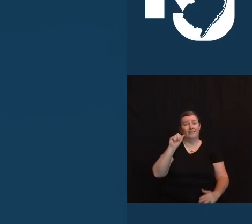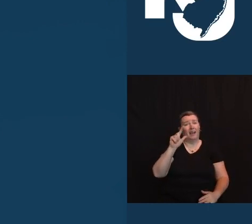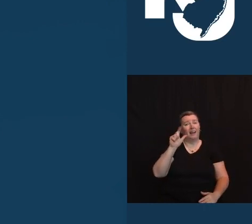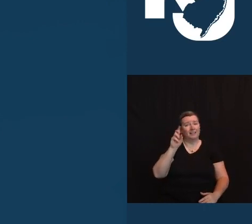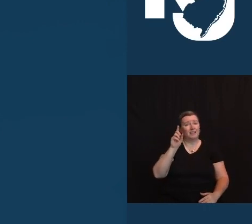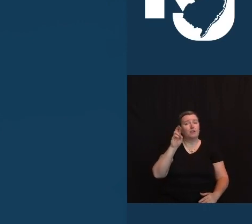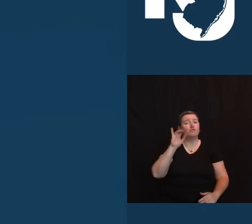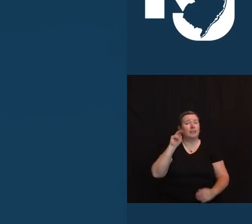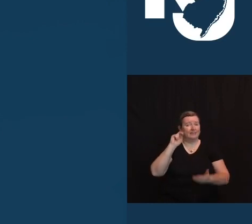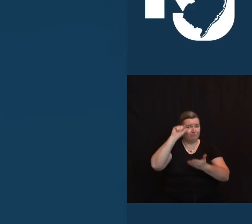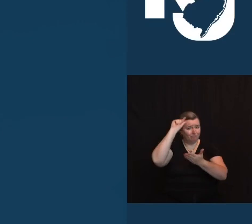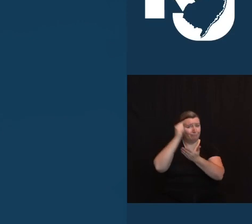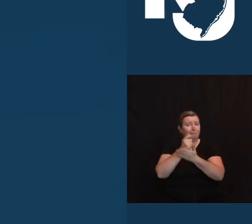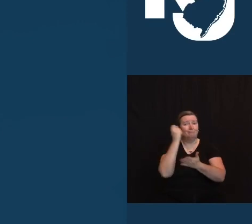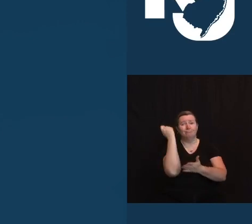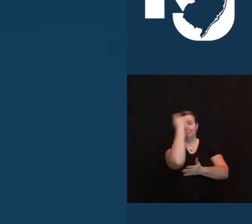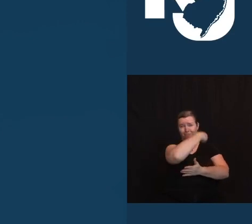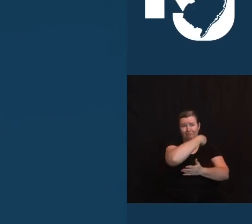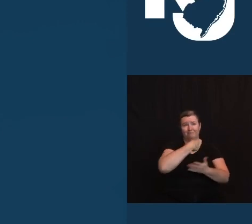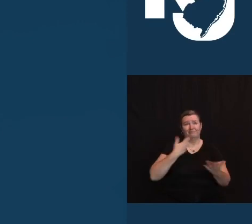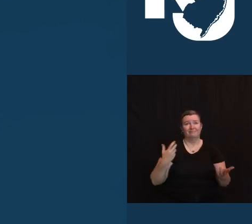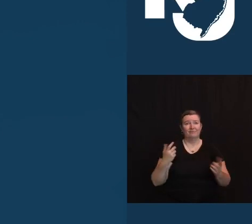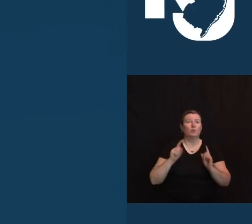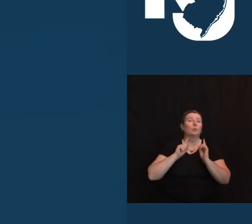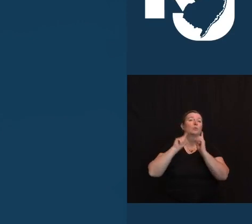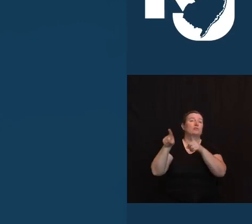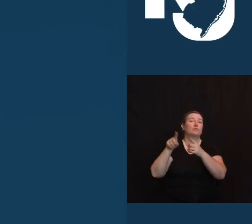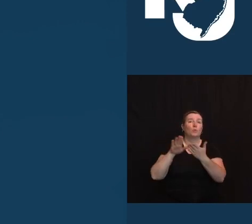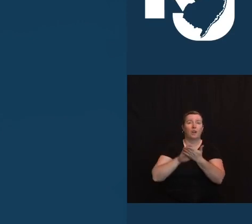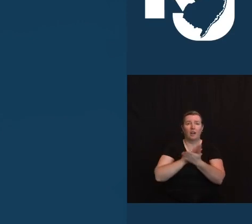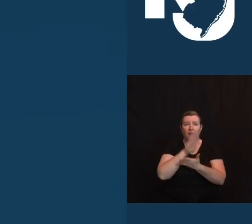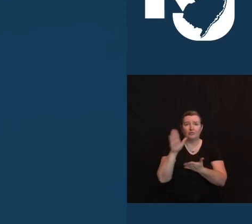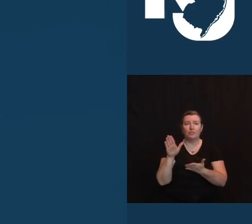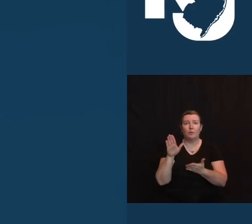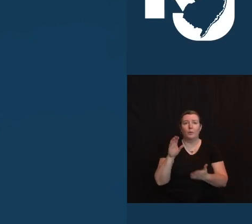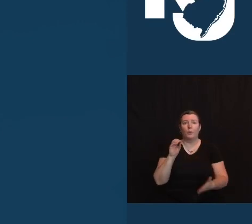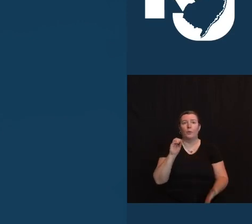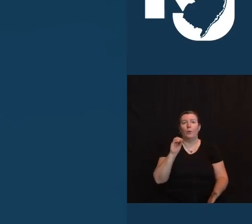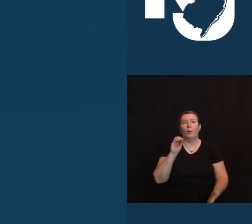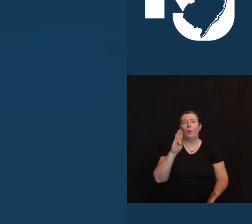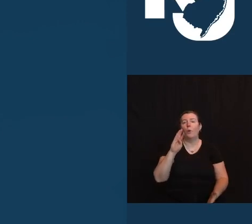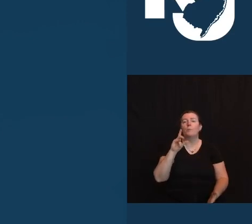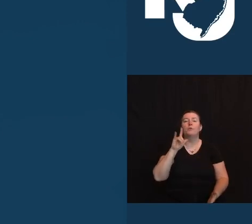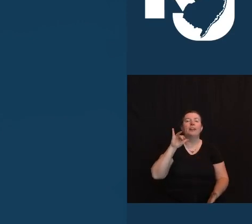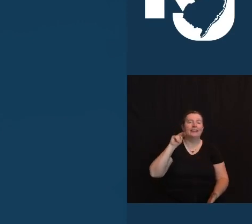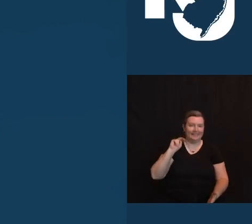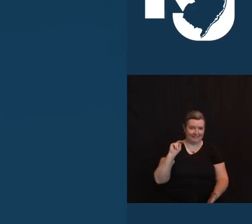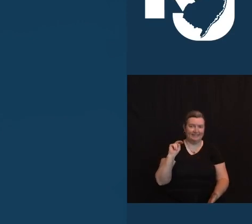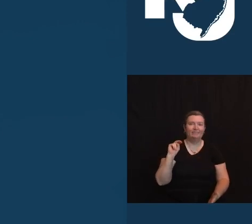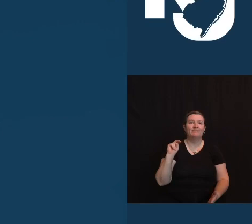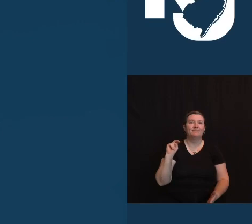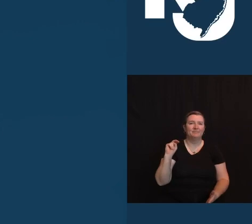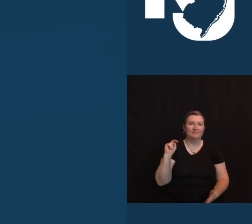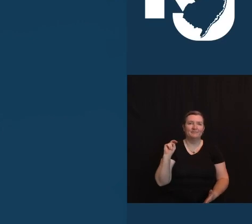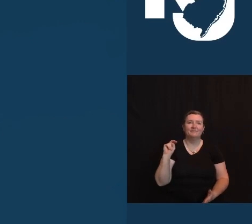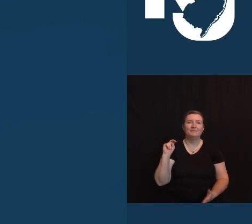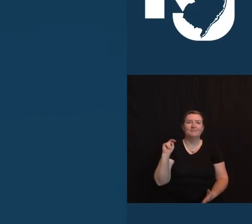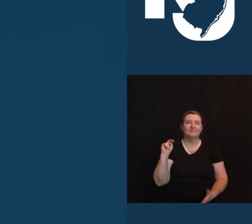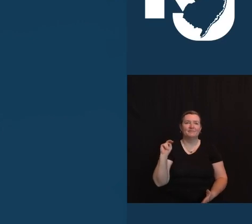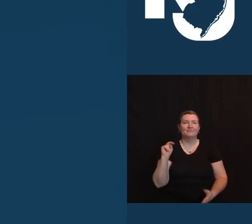she received a degree in religion, and then the Union Theological Seminary, where she received a master's in